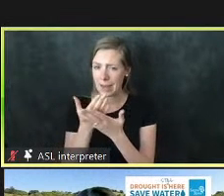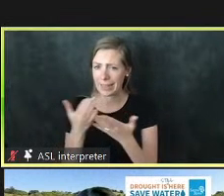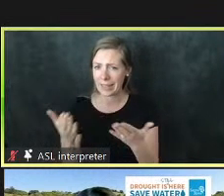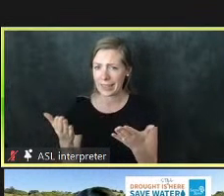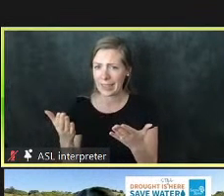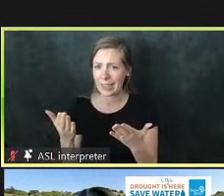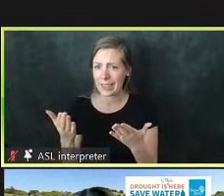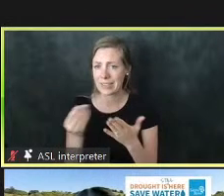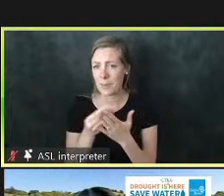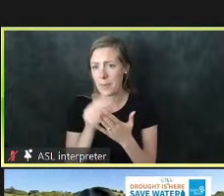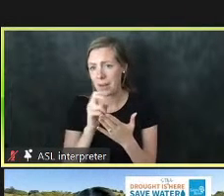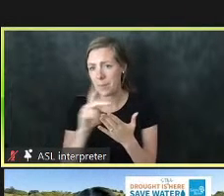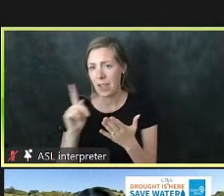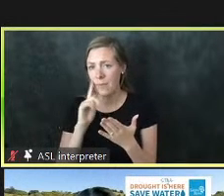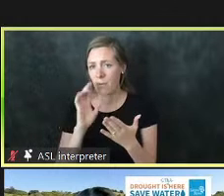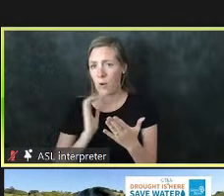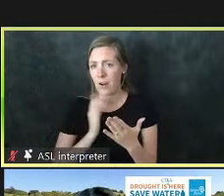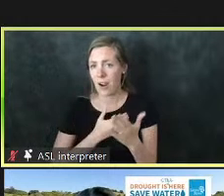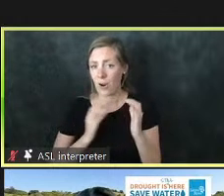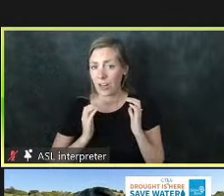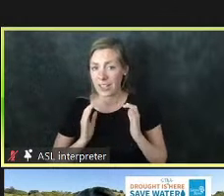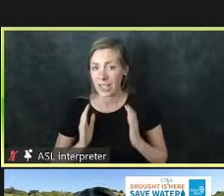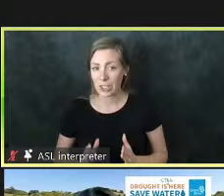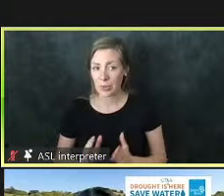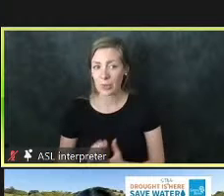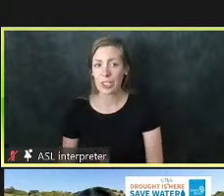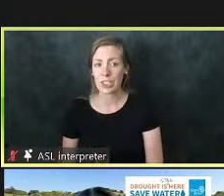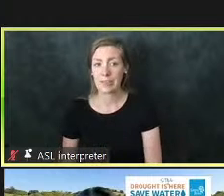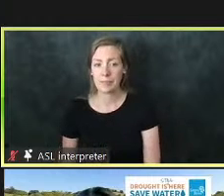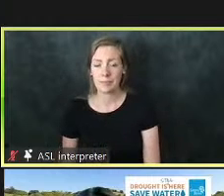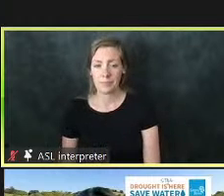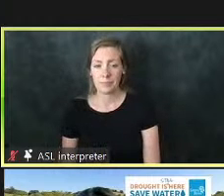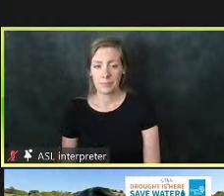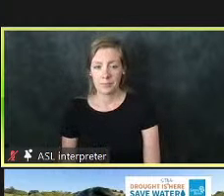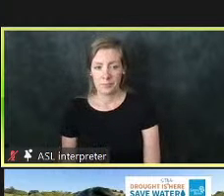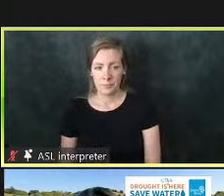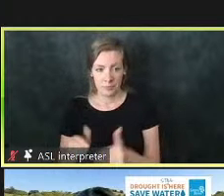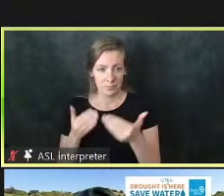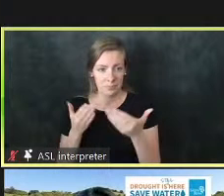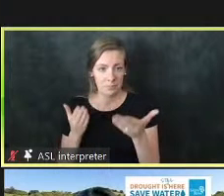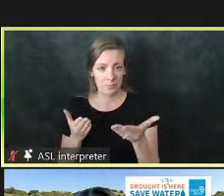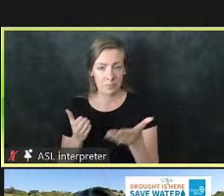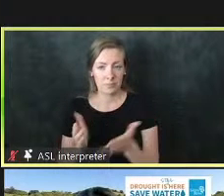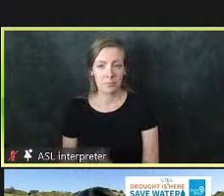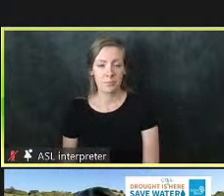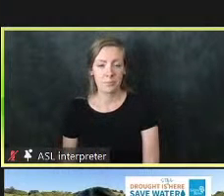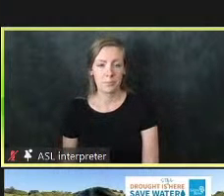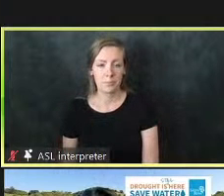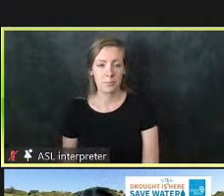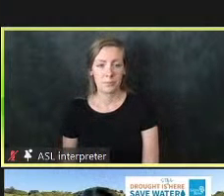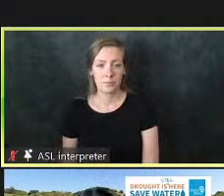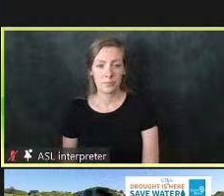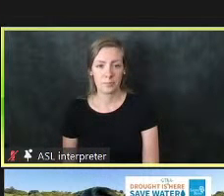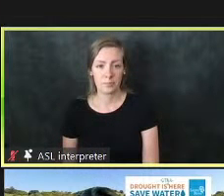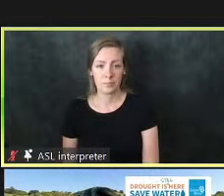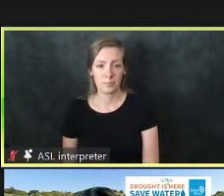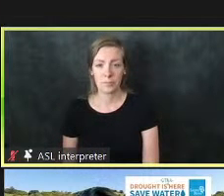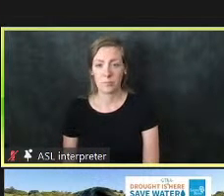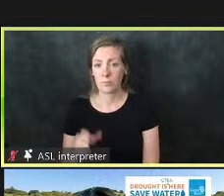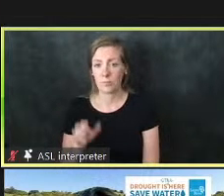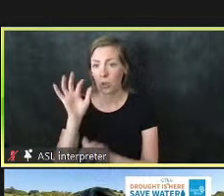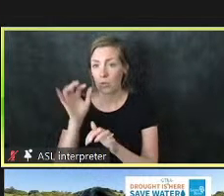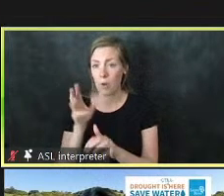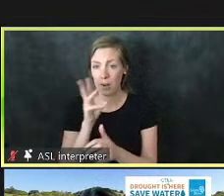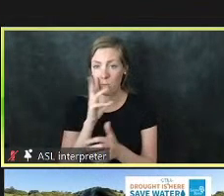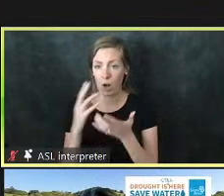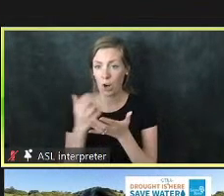ofrecer rebates for our para customers. Next slide, rebates please. para que donde les We pueden provide regresar numerous rebates from a rainwater harvesting to diferentes graywater tipos de